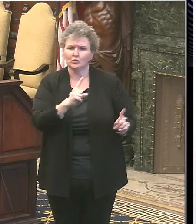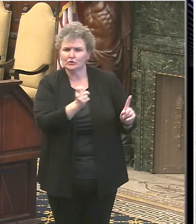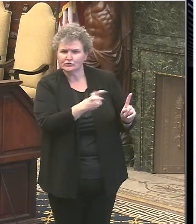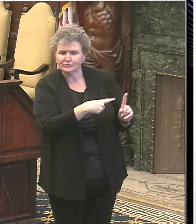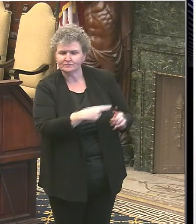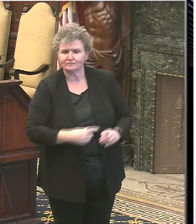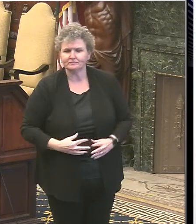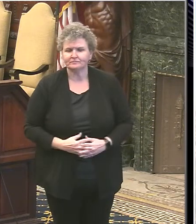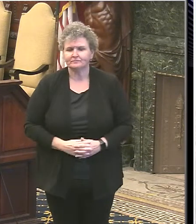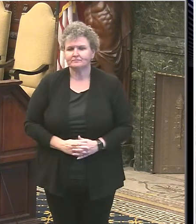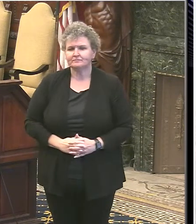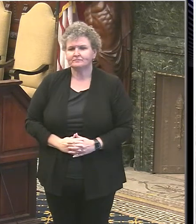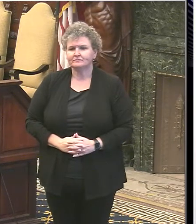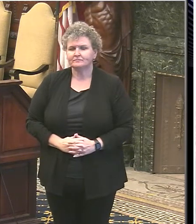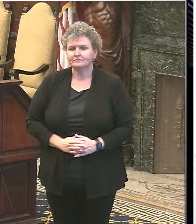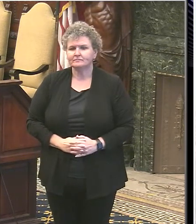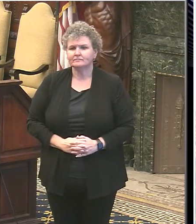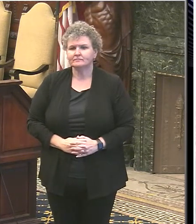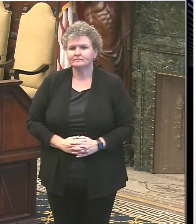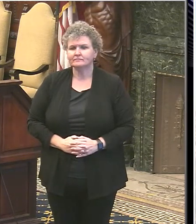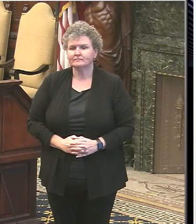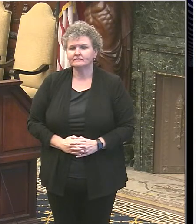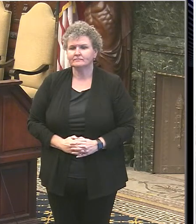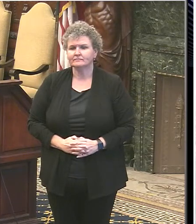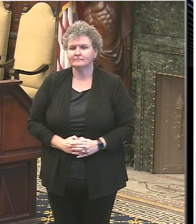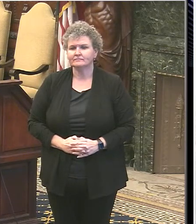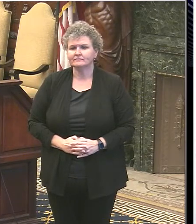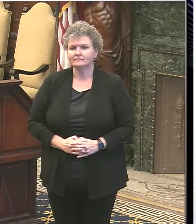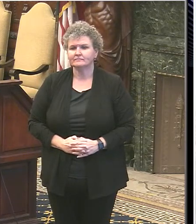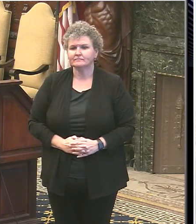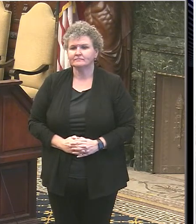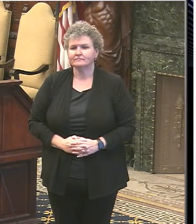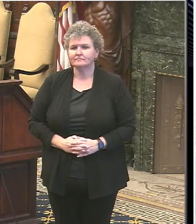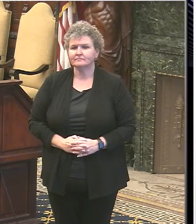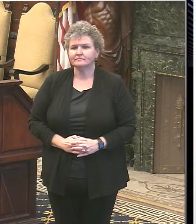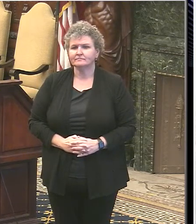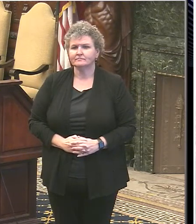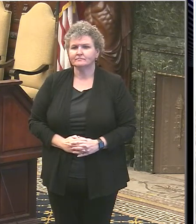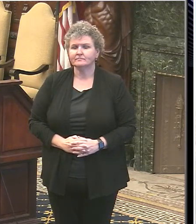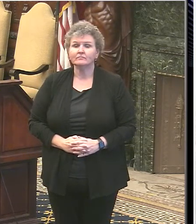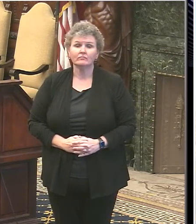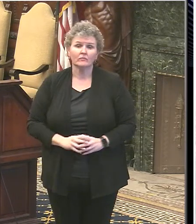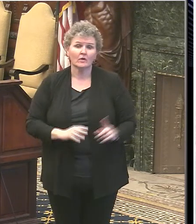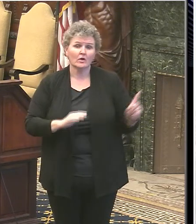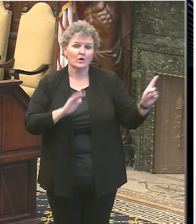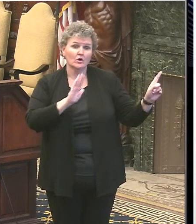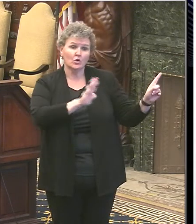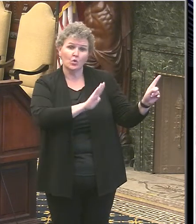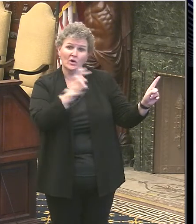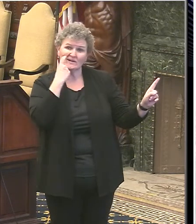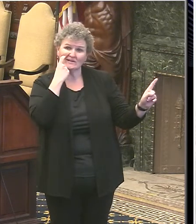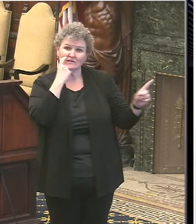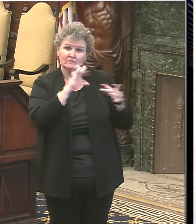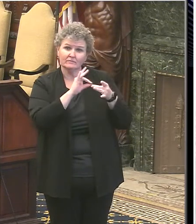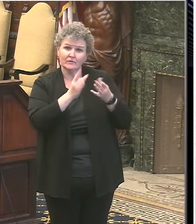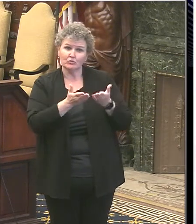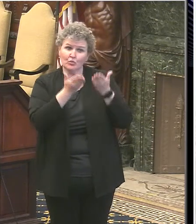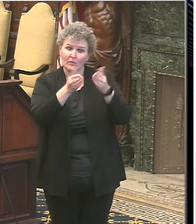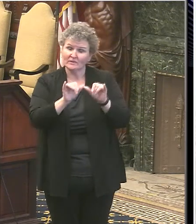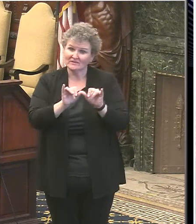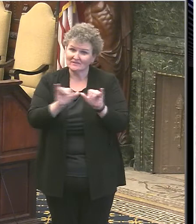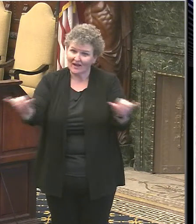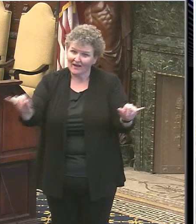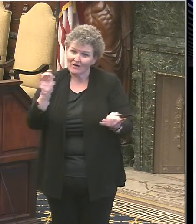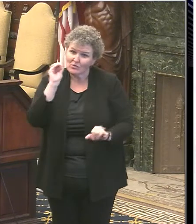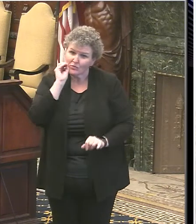So there's a disparity. Some people think there's a disparity between your recommendation to just stay home and the fact